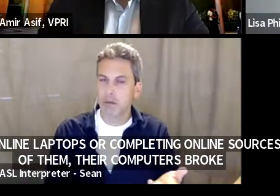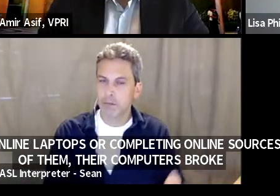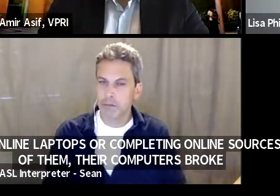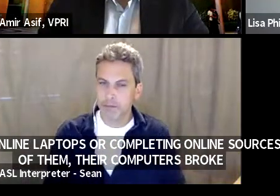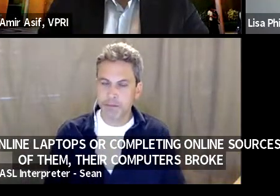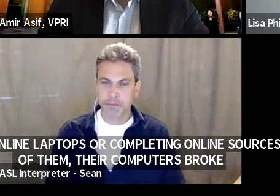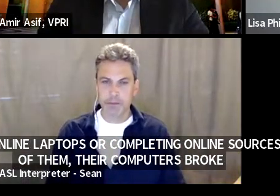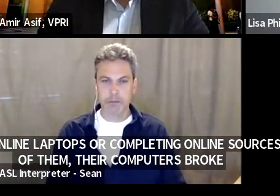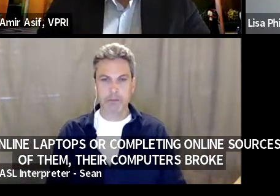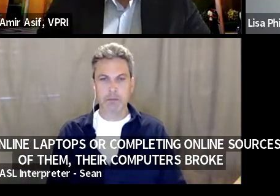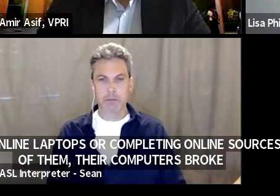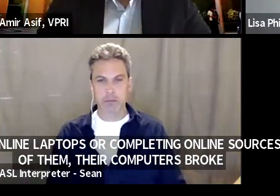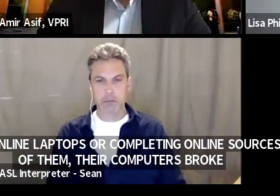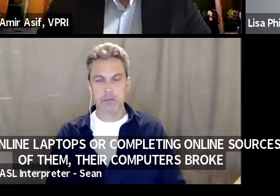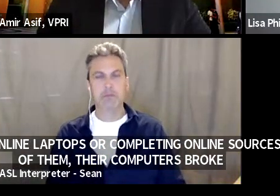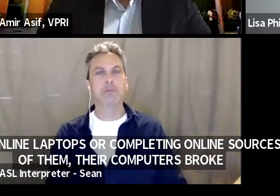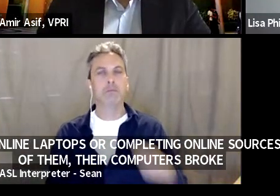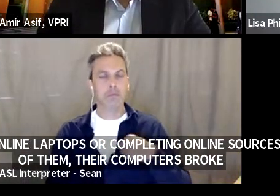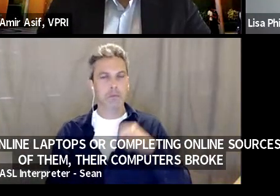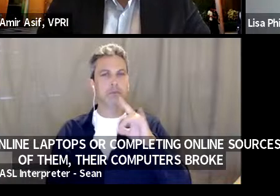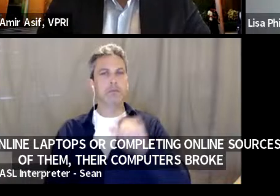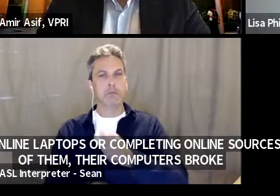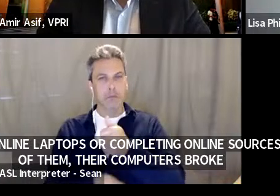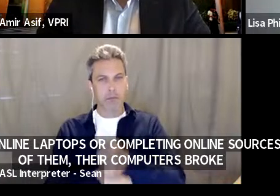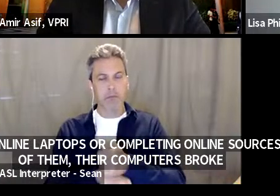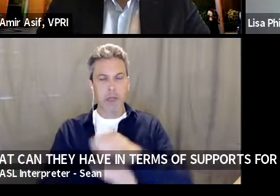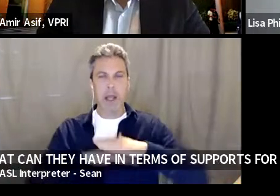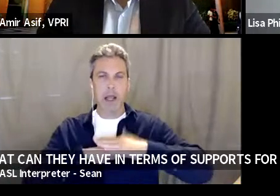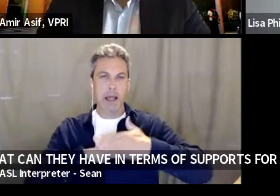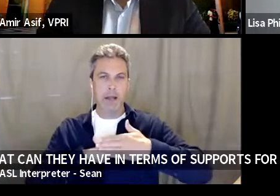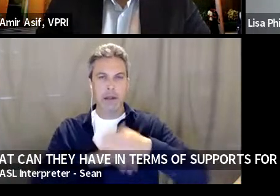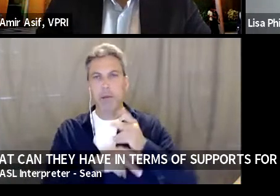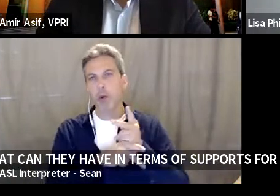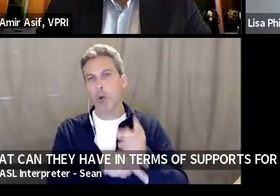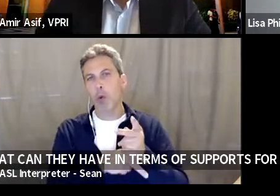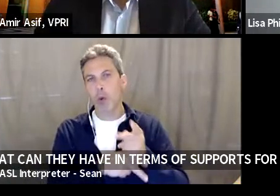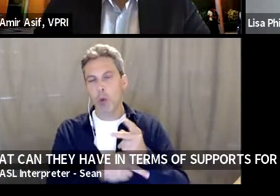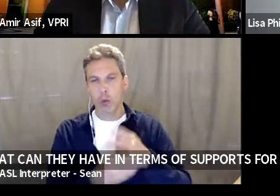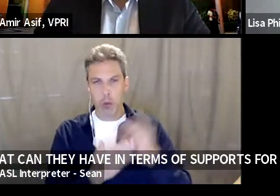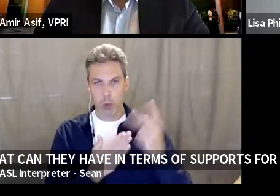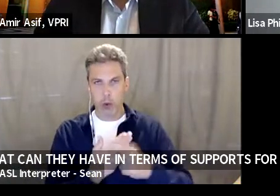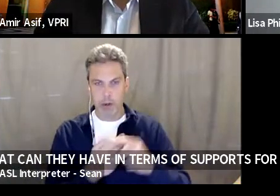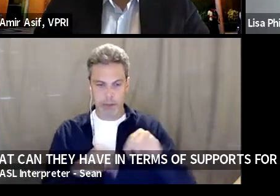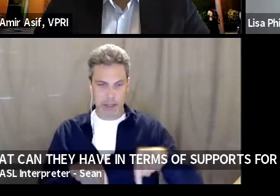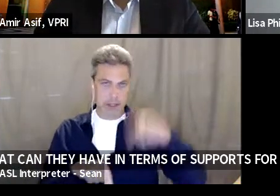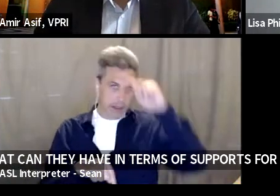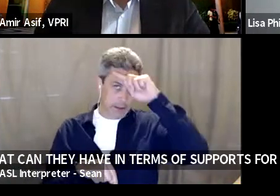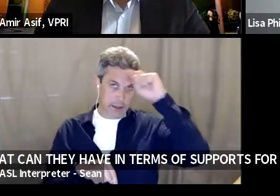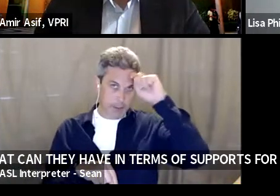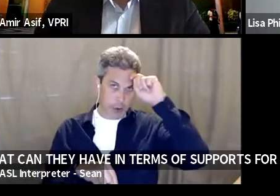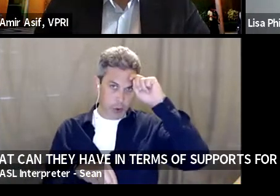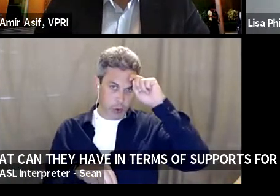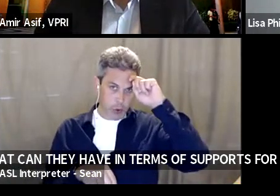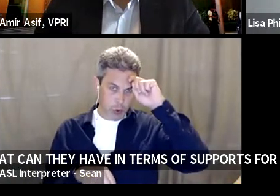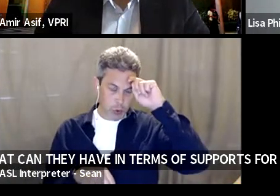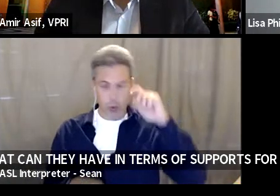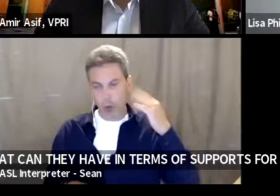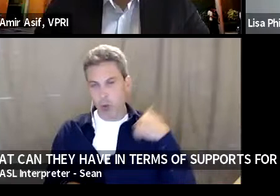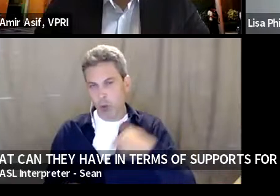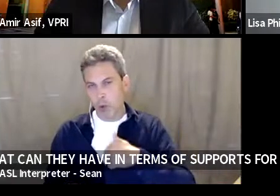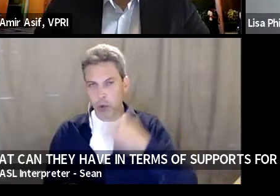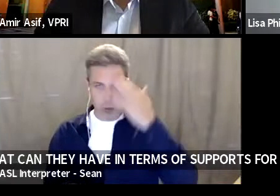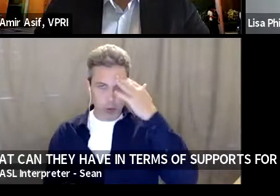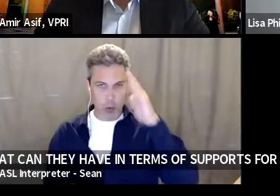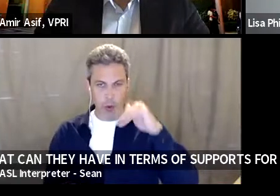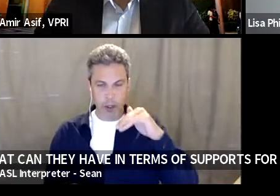we created a laptop loaning program for the summer, precisely because we were aware that some students